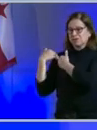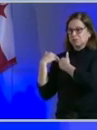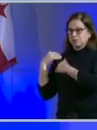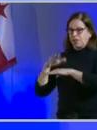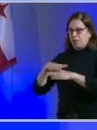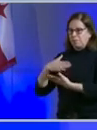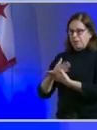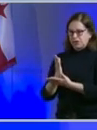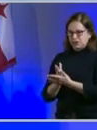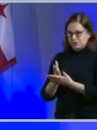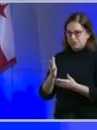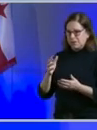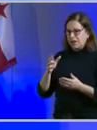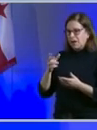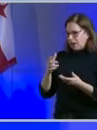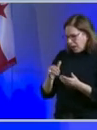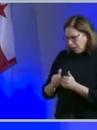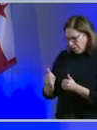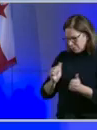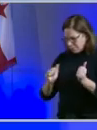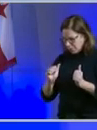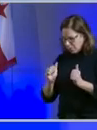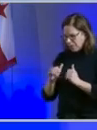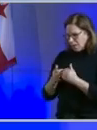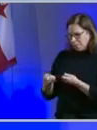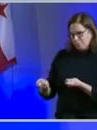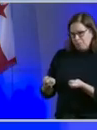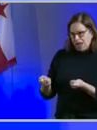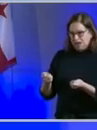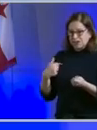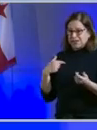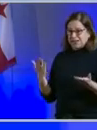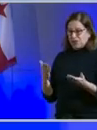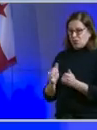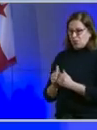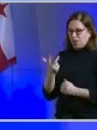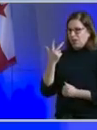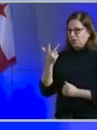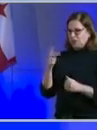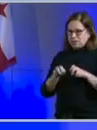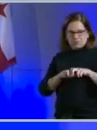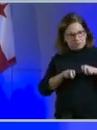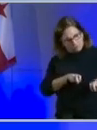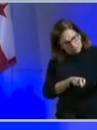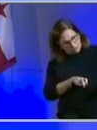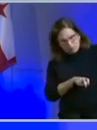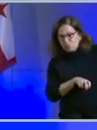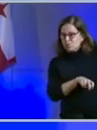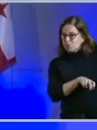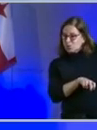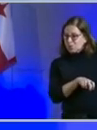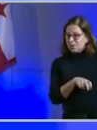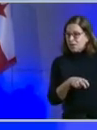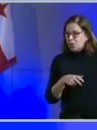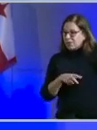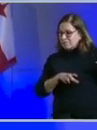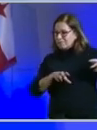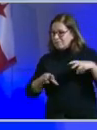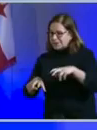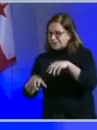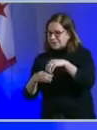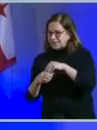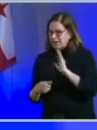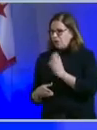I'm joined by three esteemed panelists tonight to talk to you about investing in our priorities. So tonight we have Neil